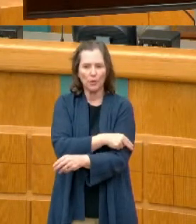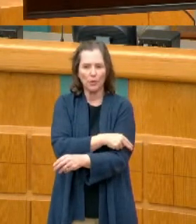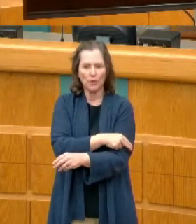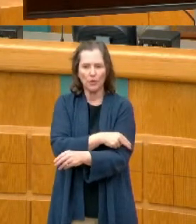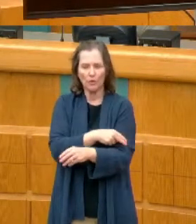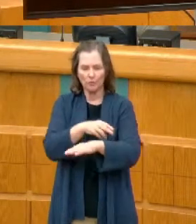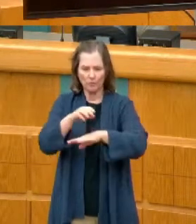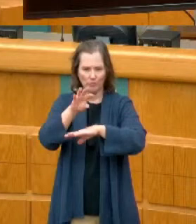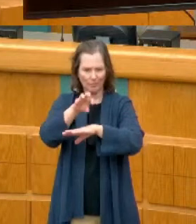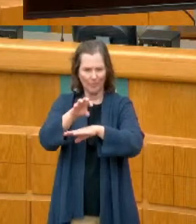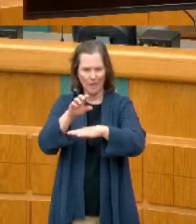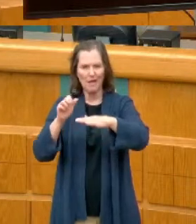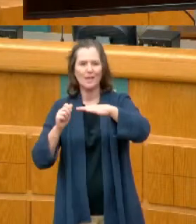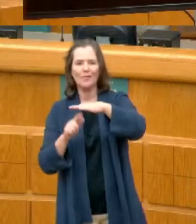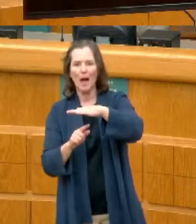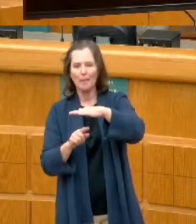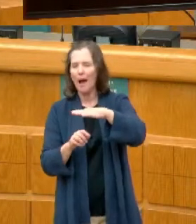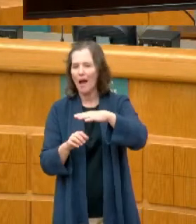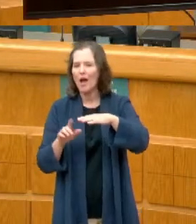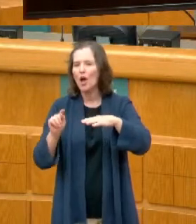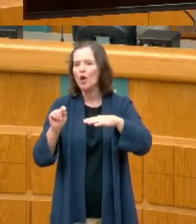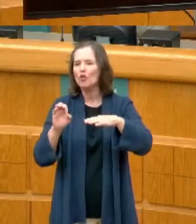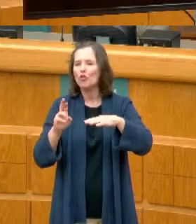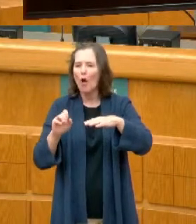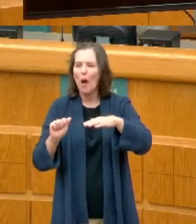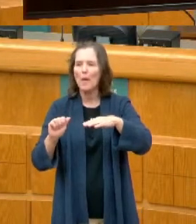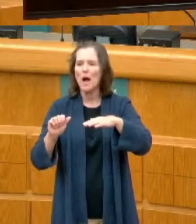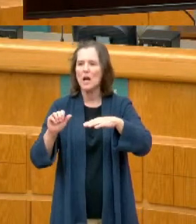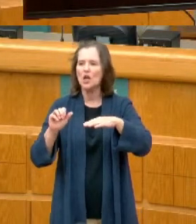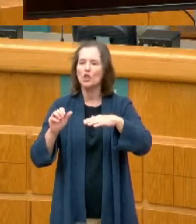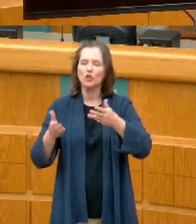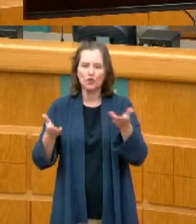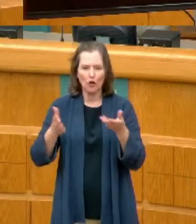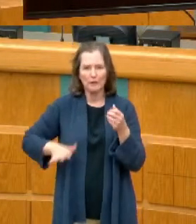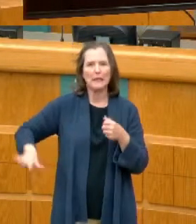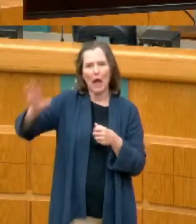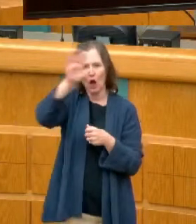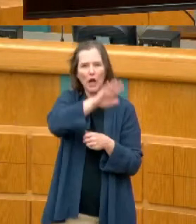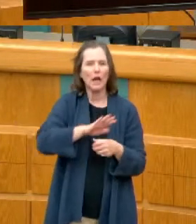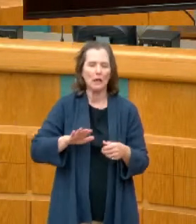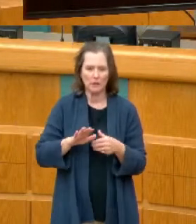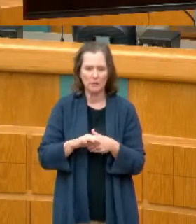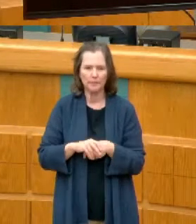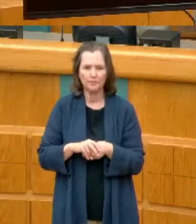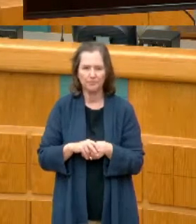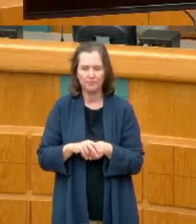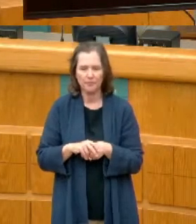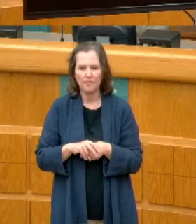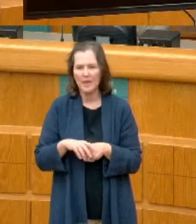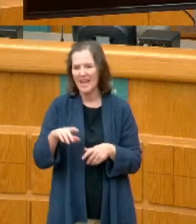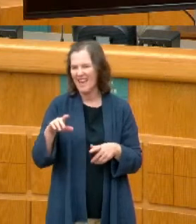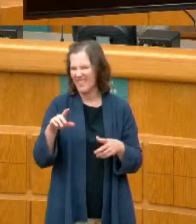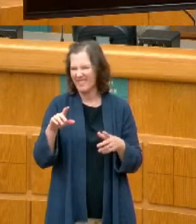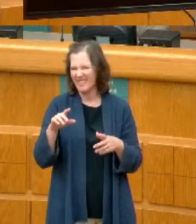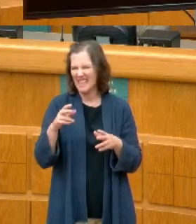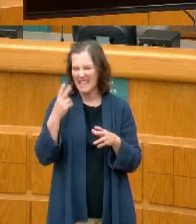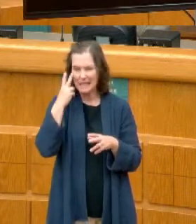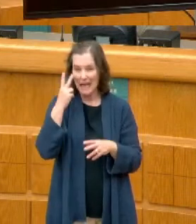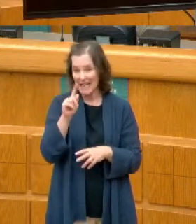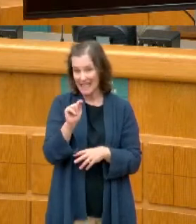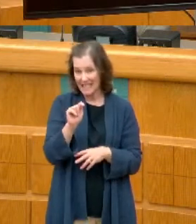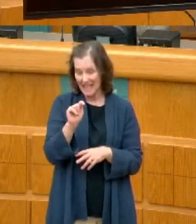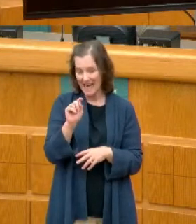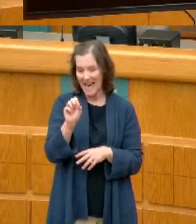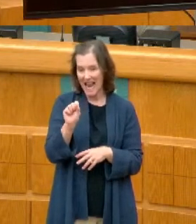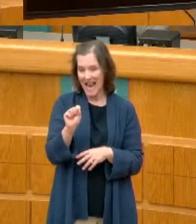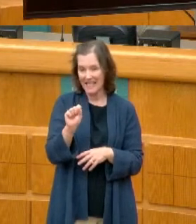capacity across what's called the trauma service area. And by the way, you'll hear this referred over and over as TSAU. U